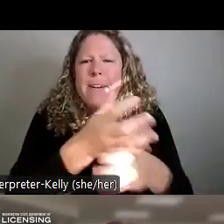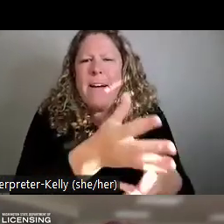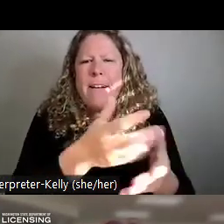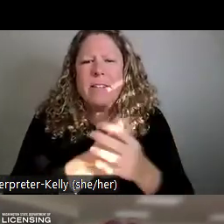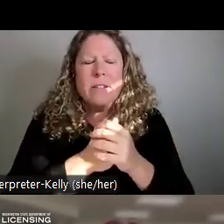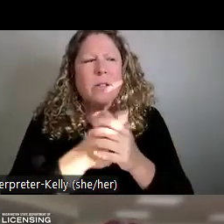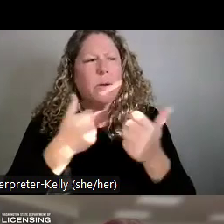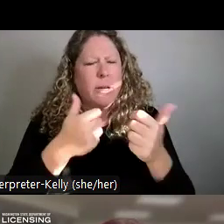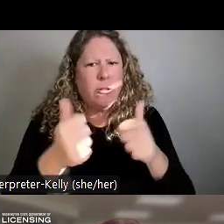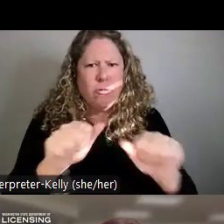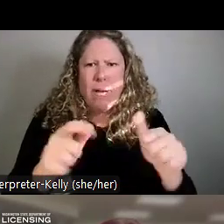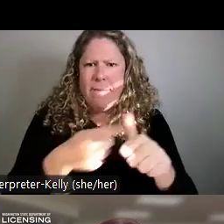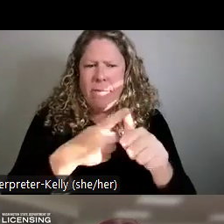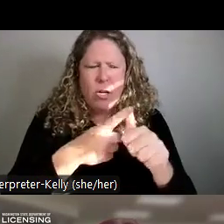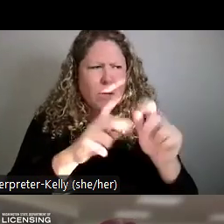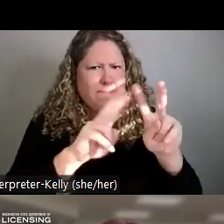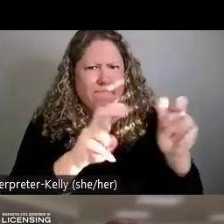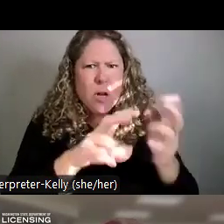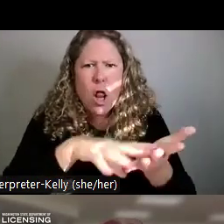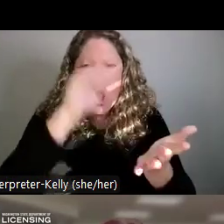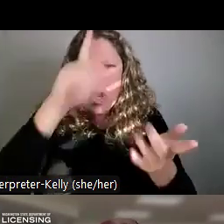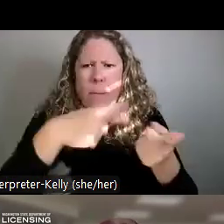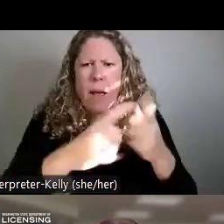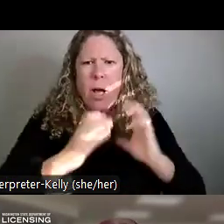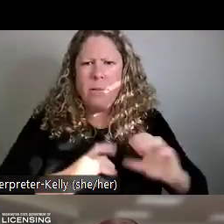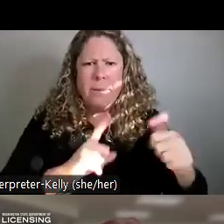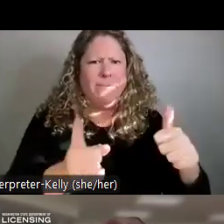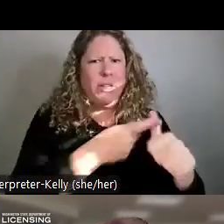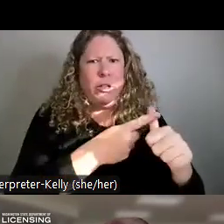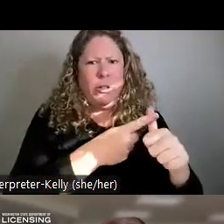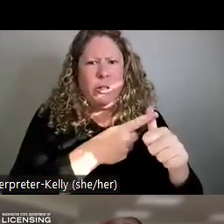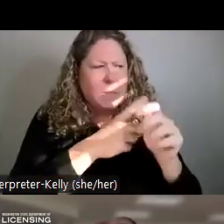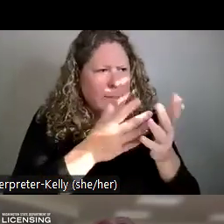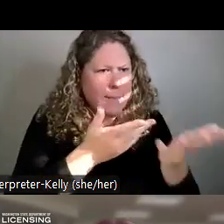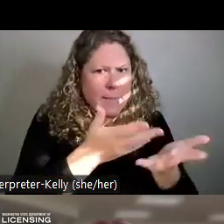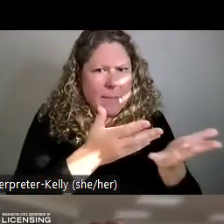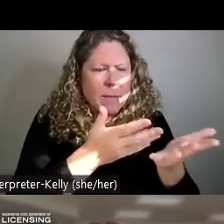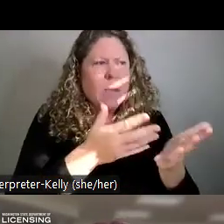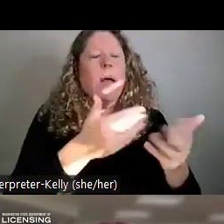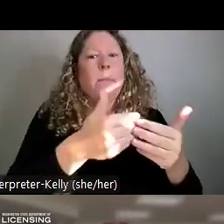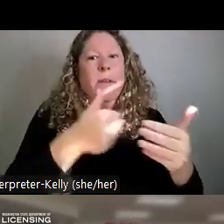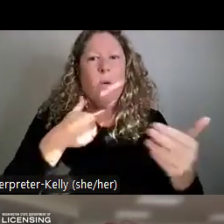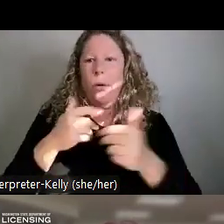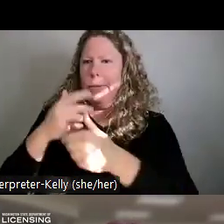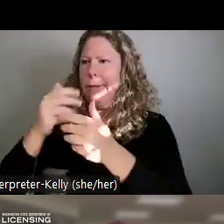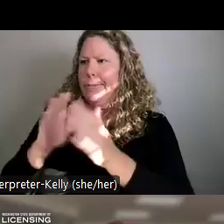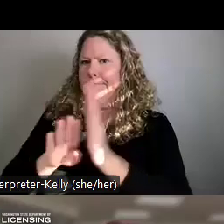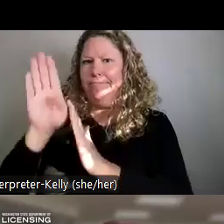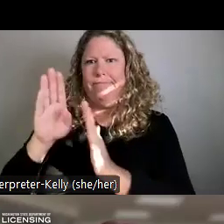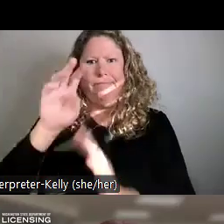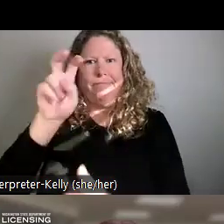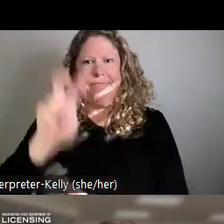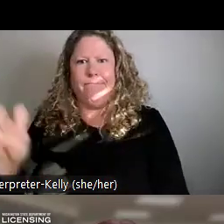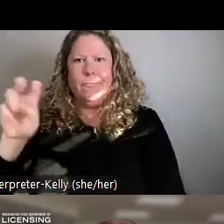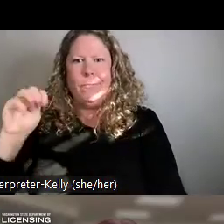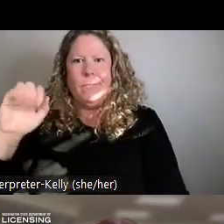as we can about our customers before we ever even attempt to create the map itself. So for this effort, I started